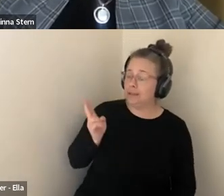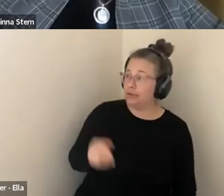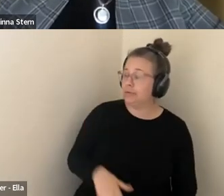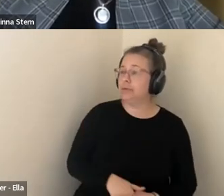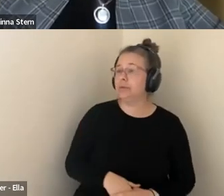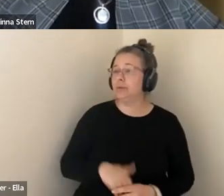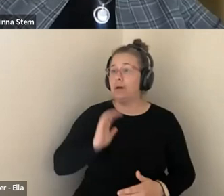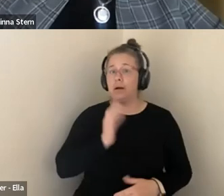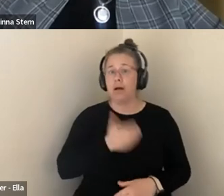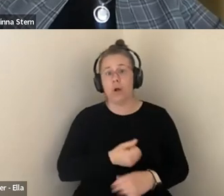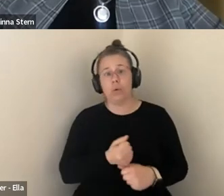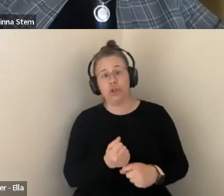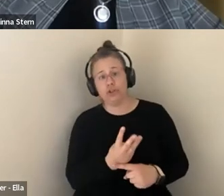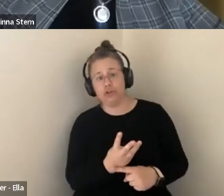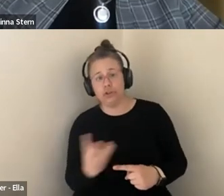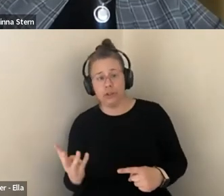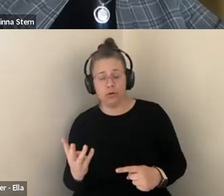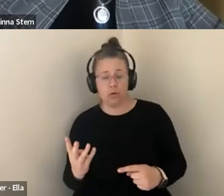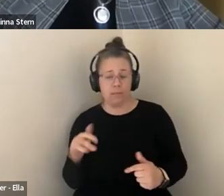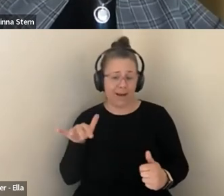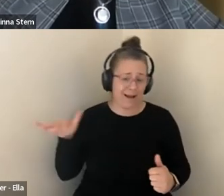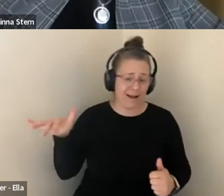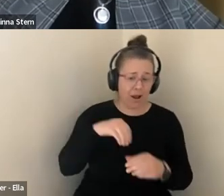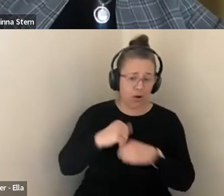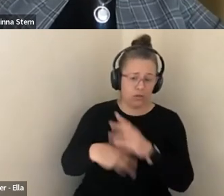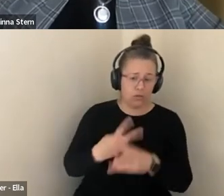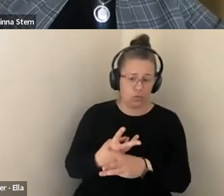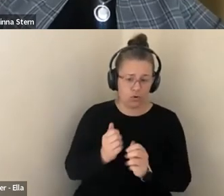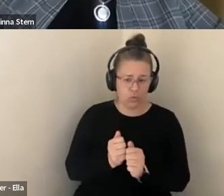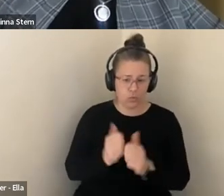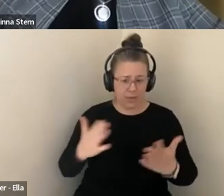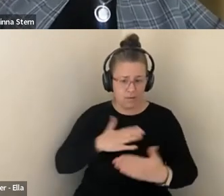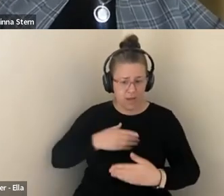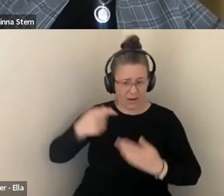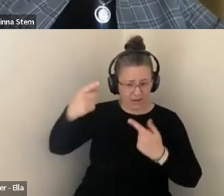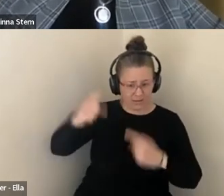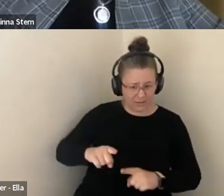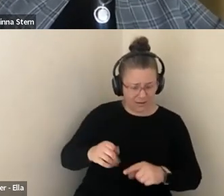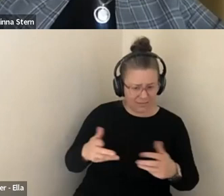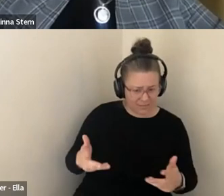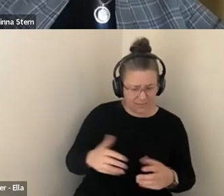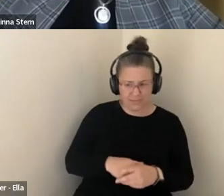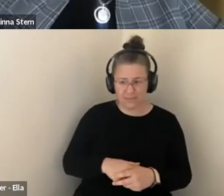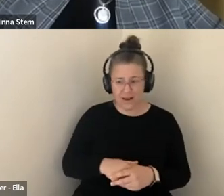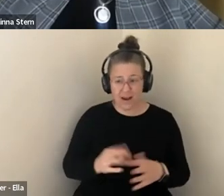How do we manage all of that at a policy level? That's the big challenge of the future.